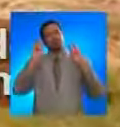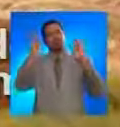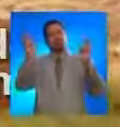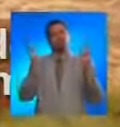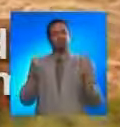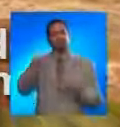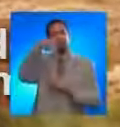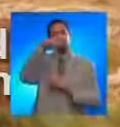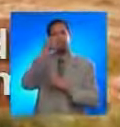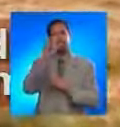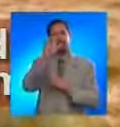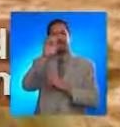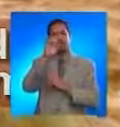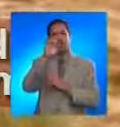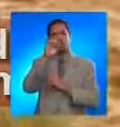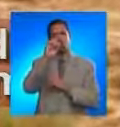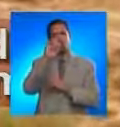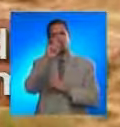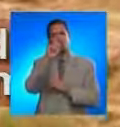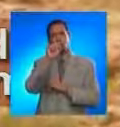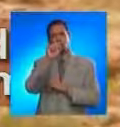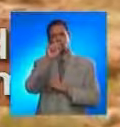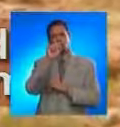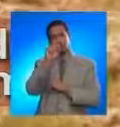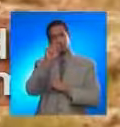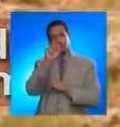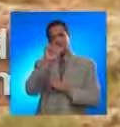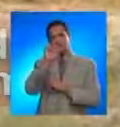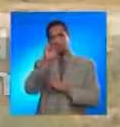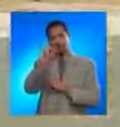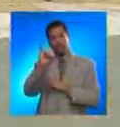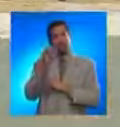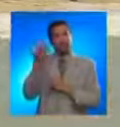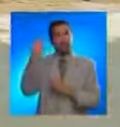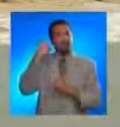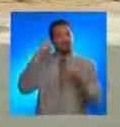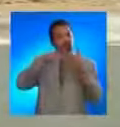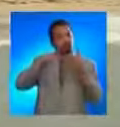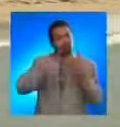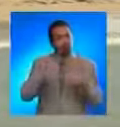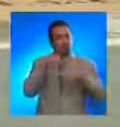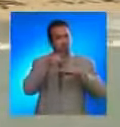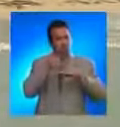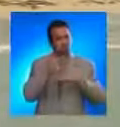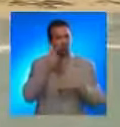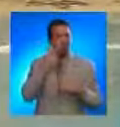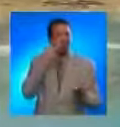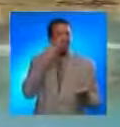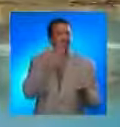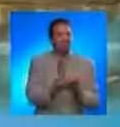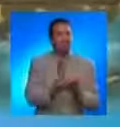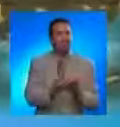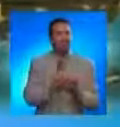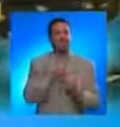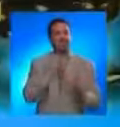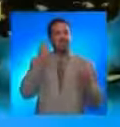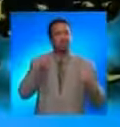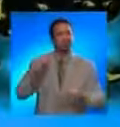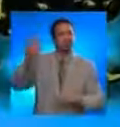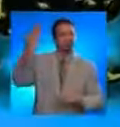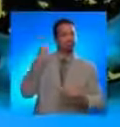of paleotsunamis. These kinds of studies have been done in Puerto Rico, showing that the island has been affected by